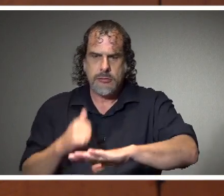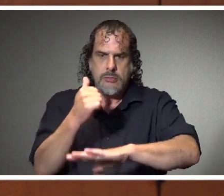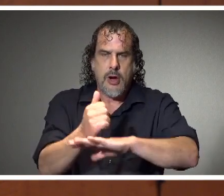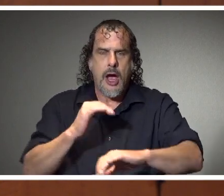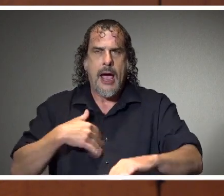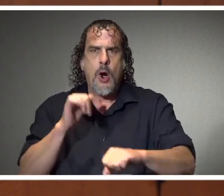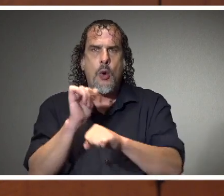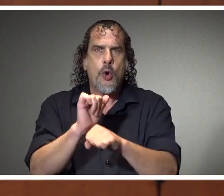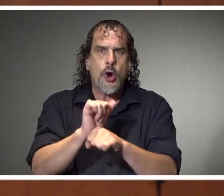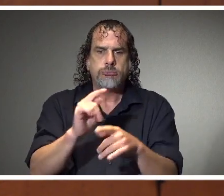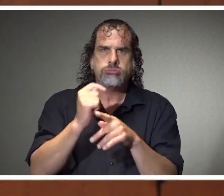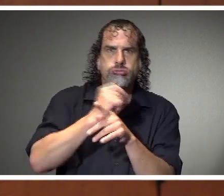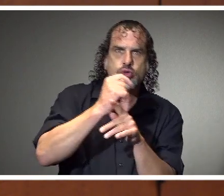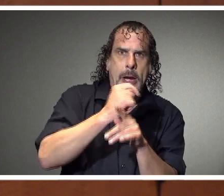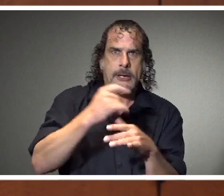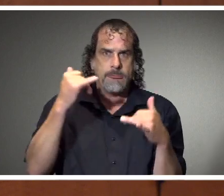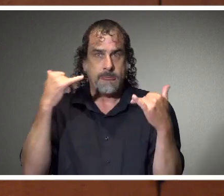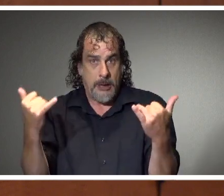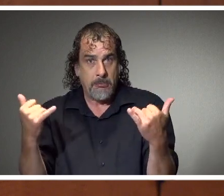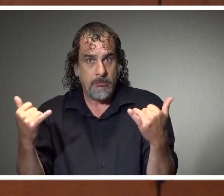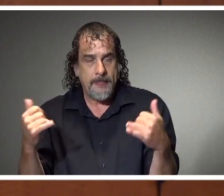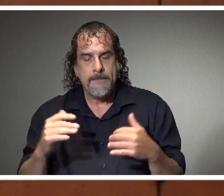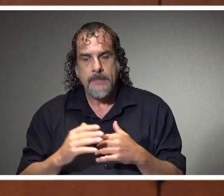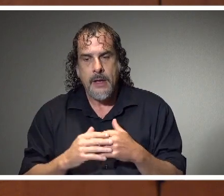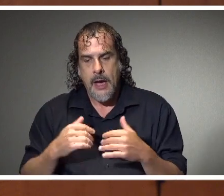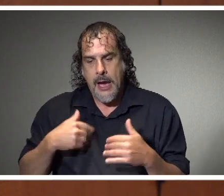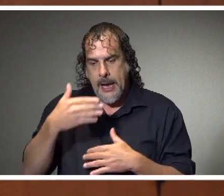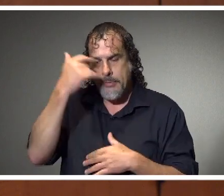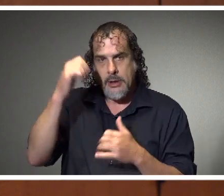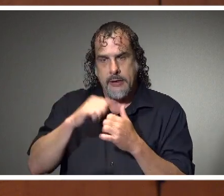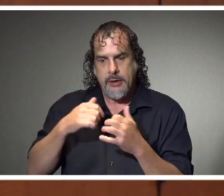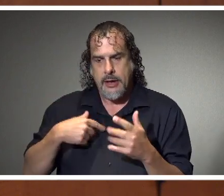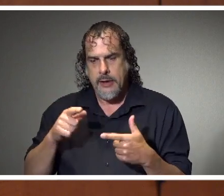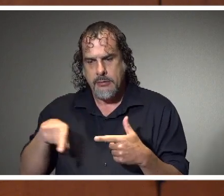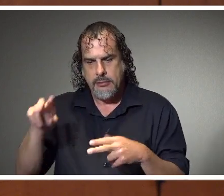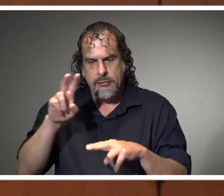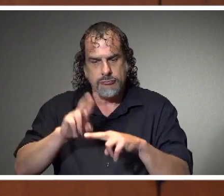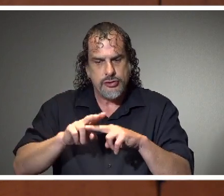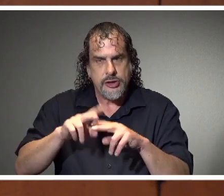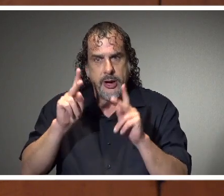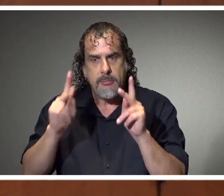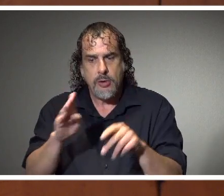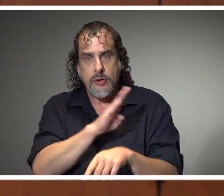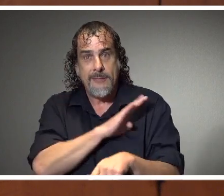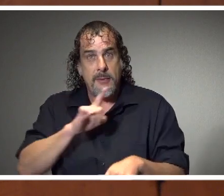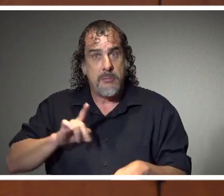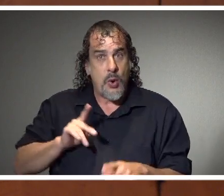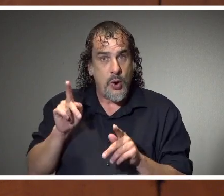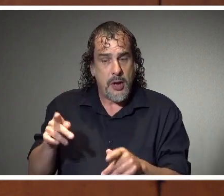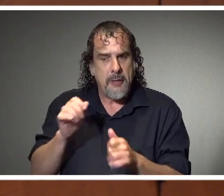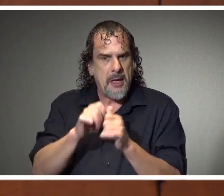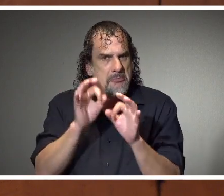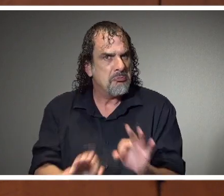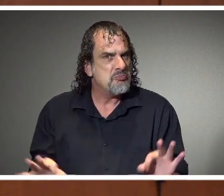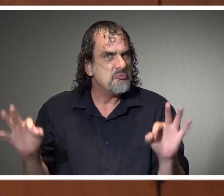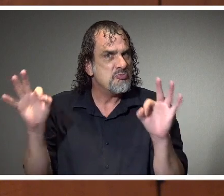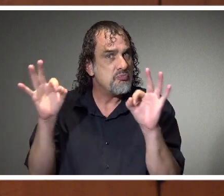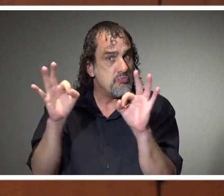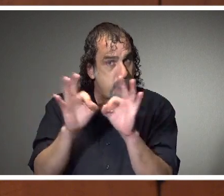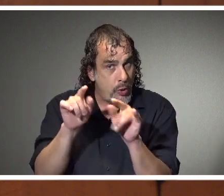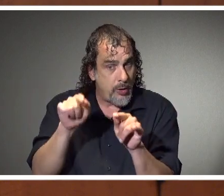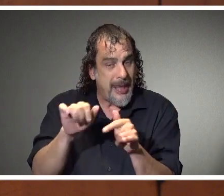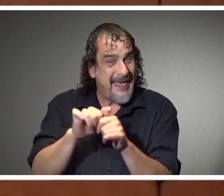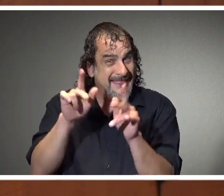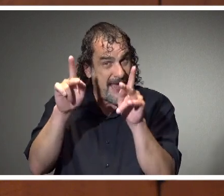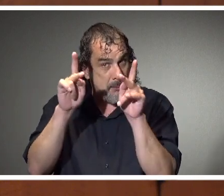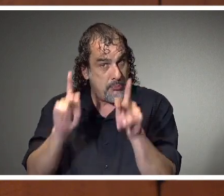potential. I believe that the position of chair of the State Workforce Investment Board is critical, and I believe that that